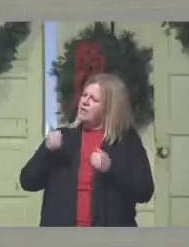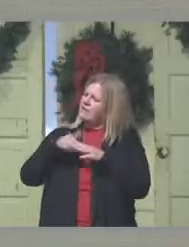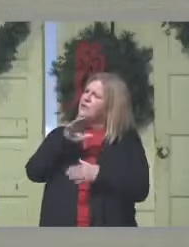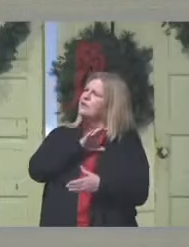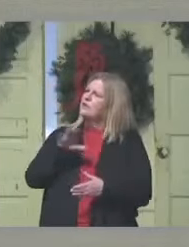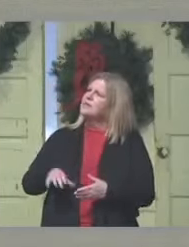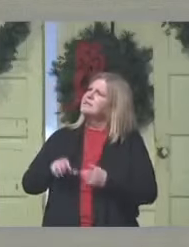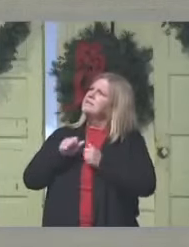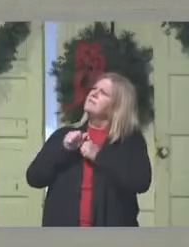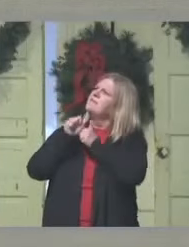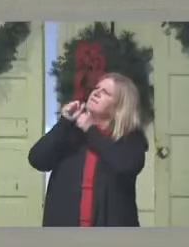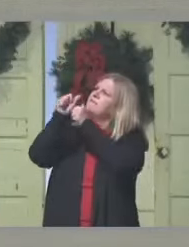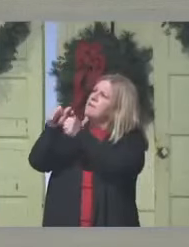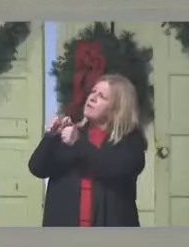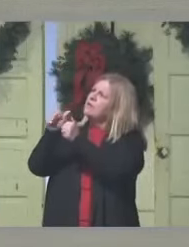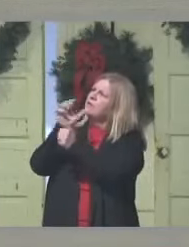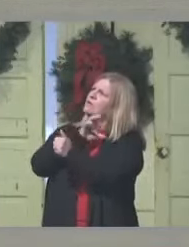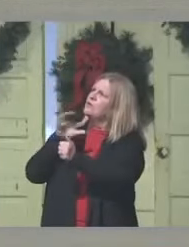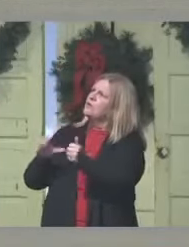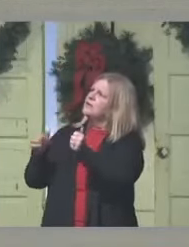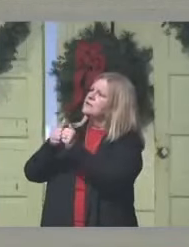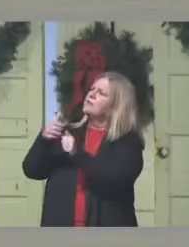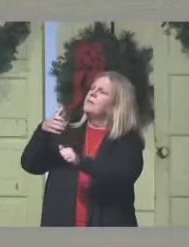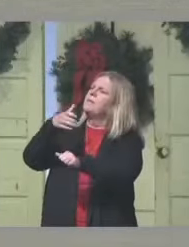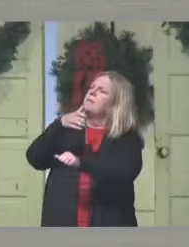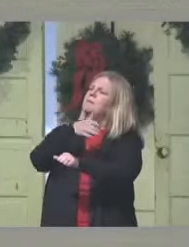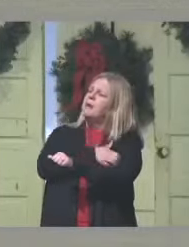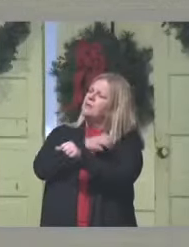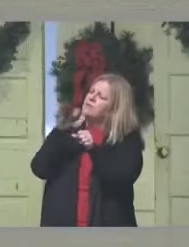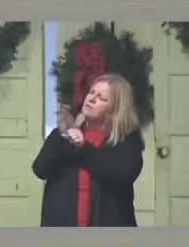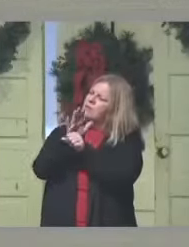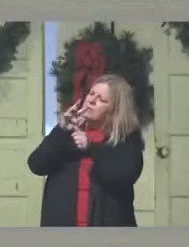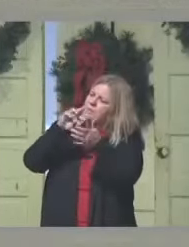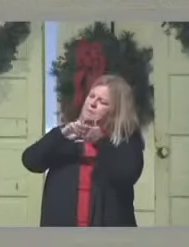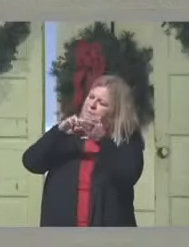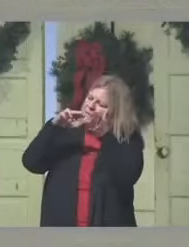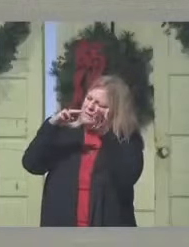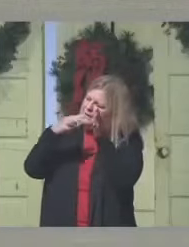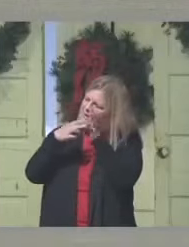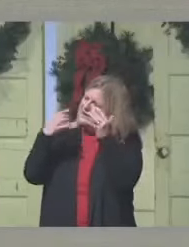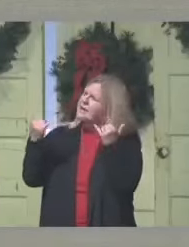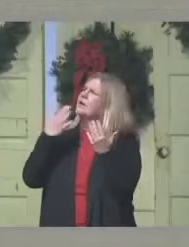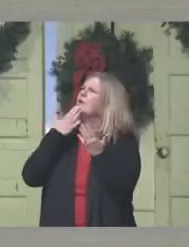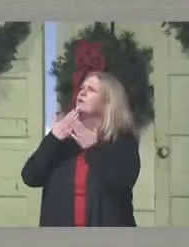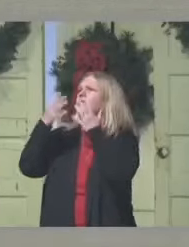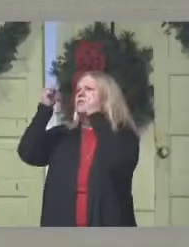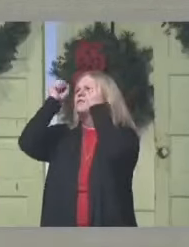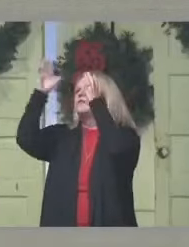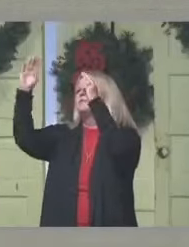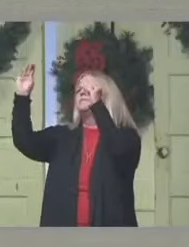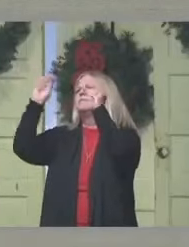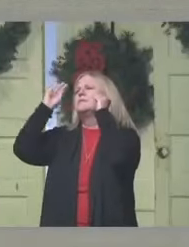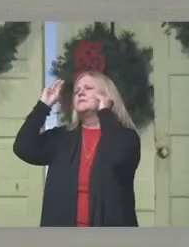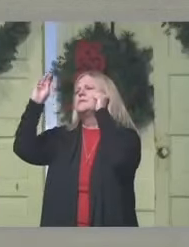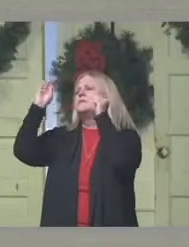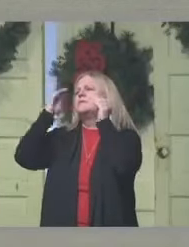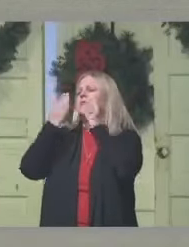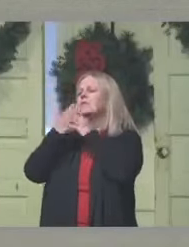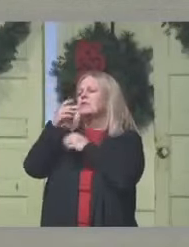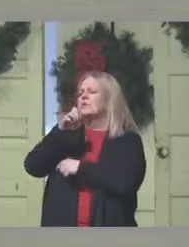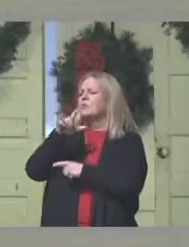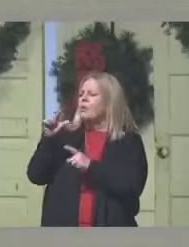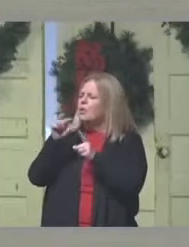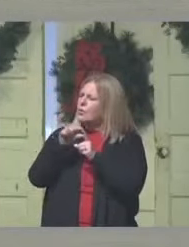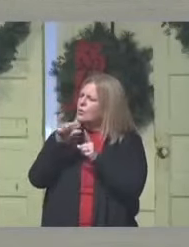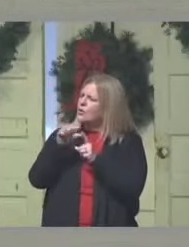live Christ-empowered lives full of meaning and purpose. And now, good Father, teach us through Paul's inspired